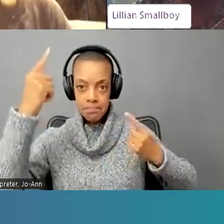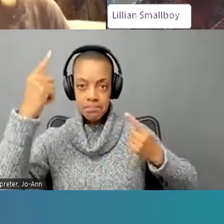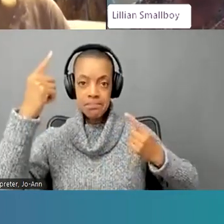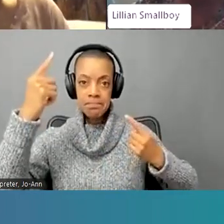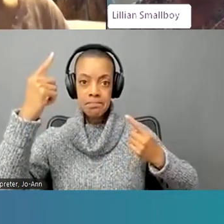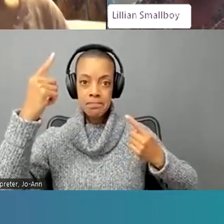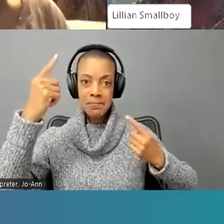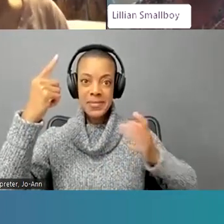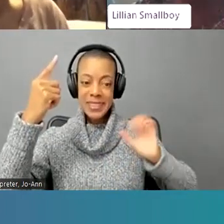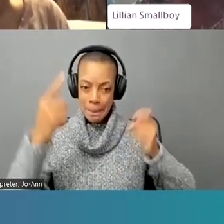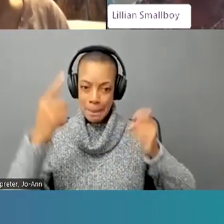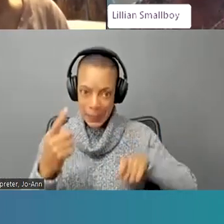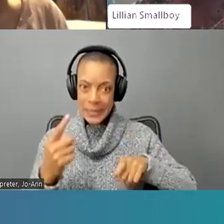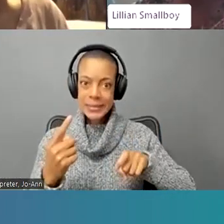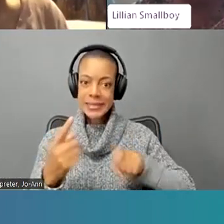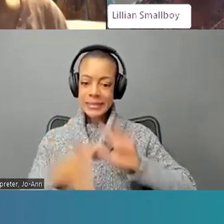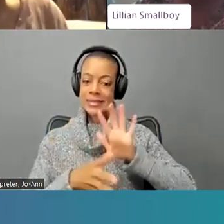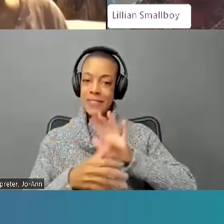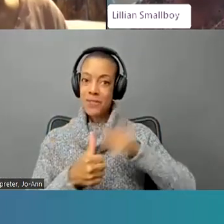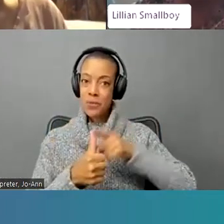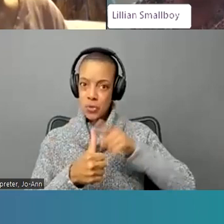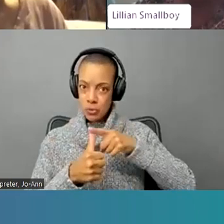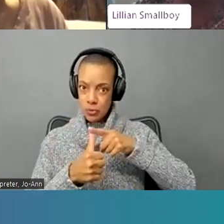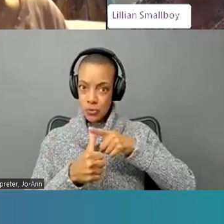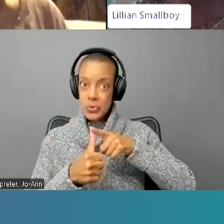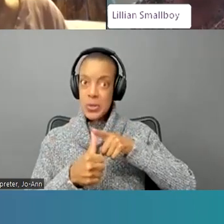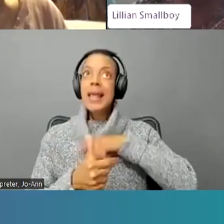any further. I think that's mm-hmm. essential. Mm-hmm. And then